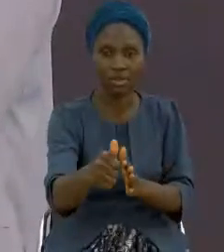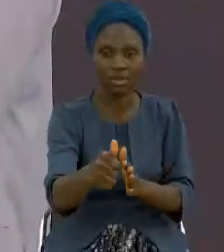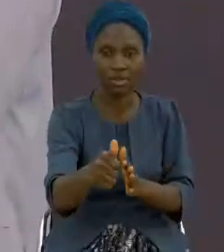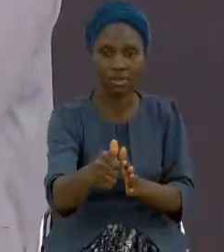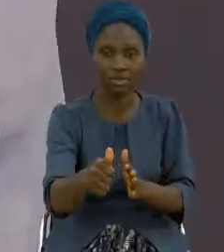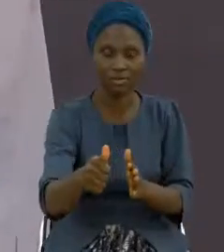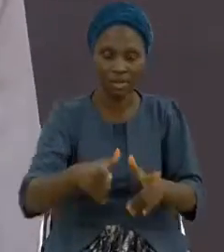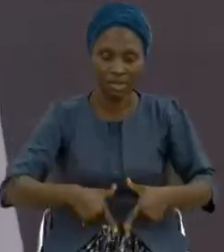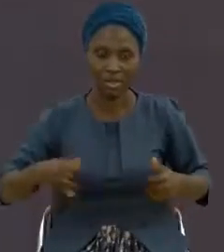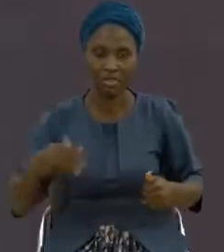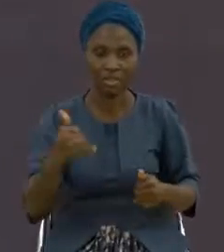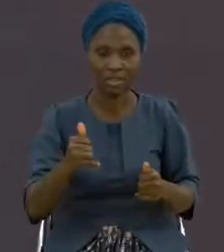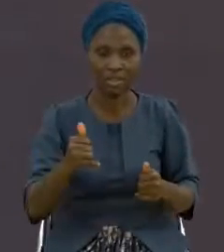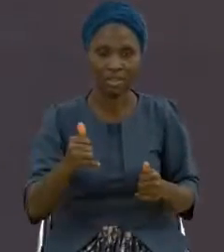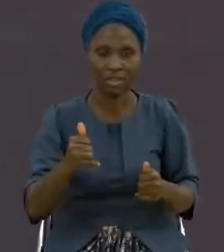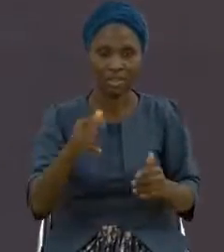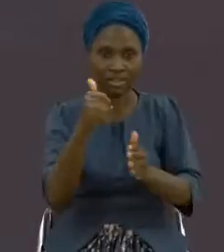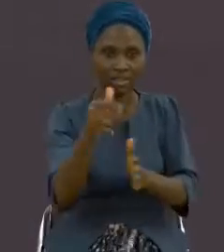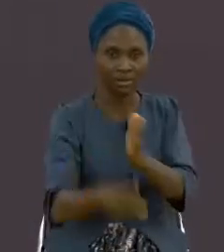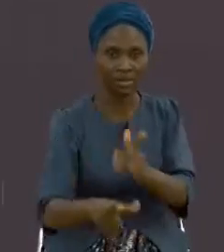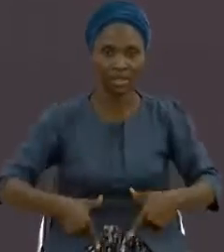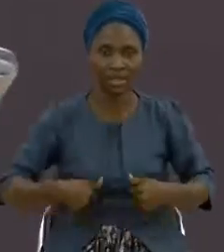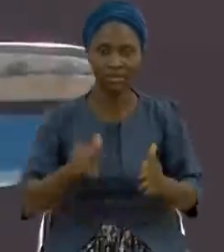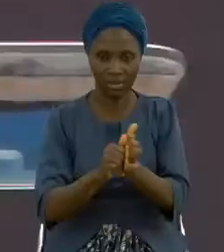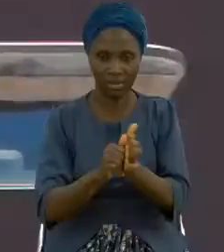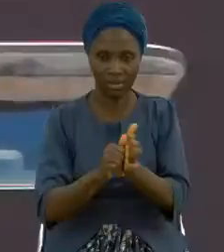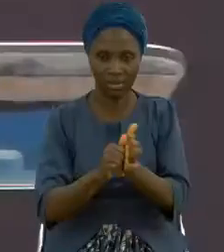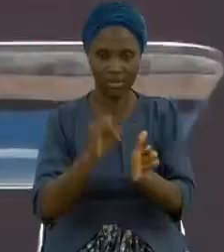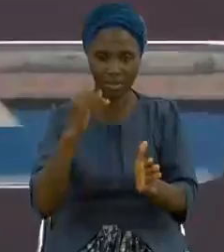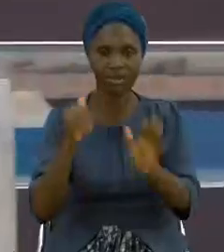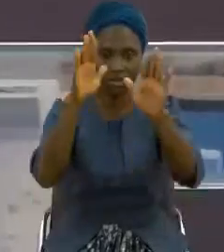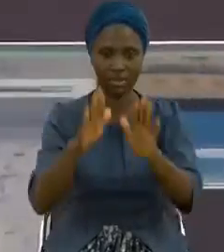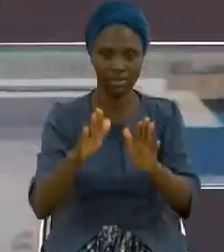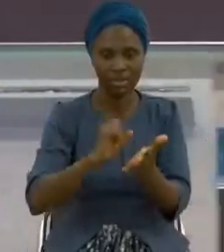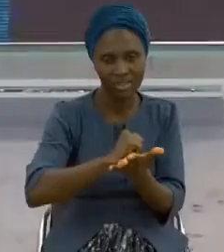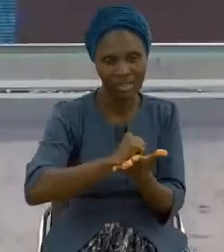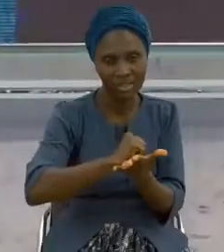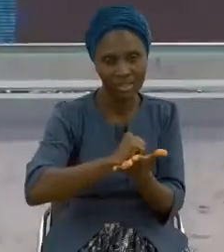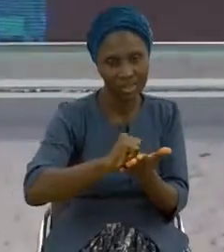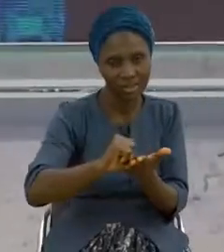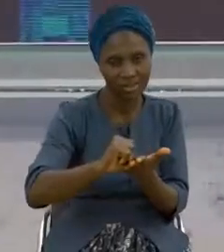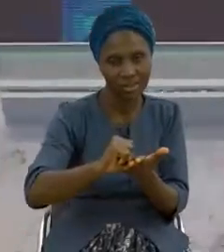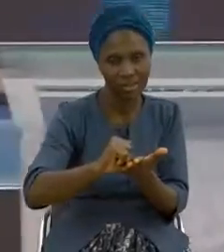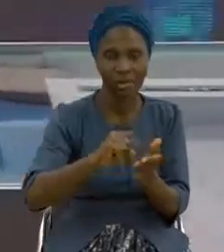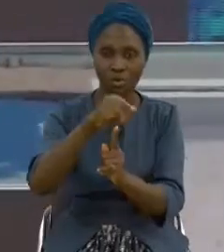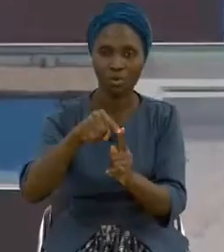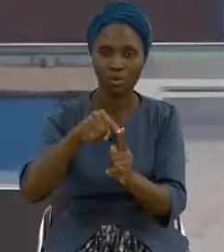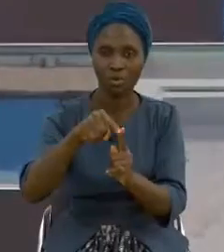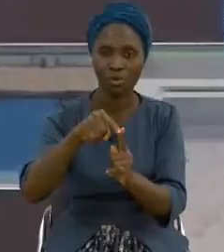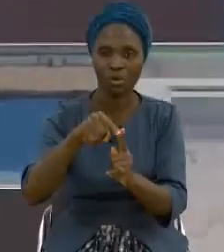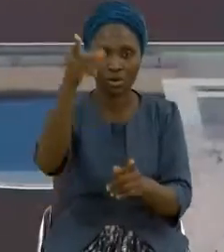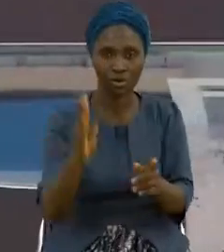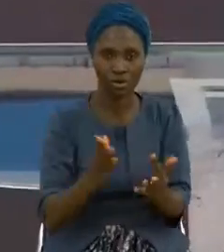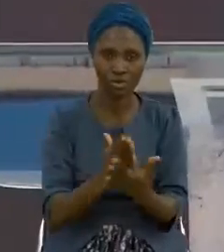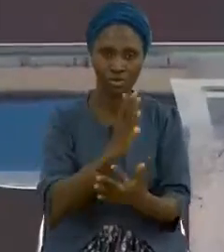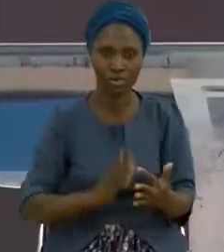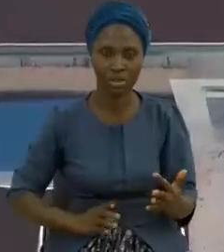Sanctification, when God through Christ purifies our hearts and we